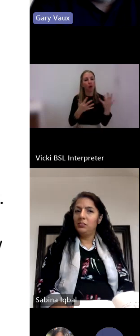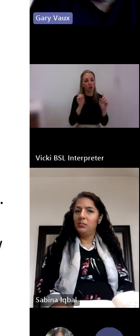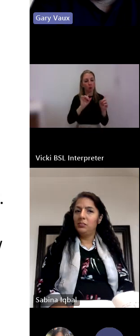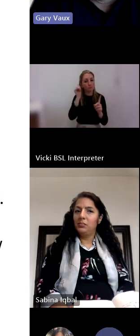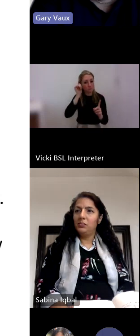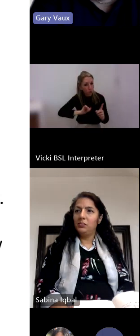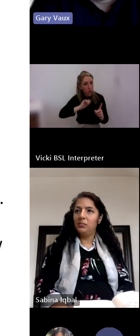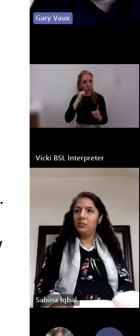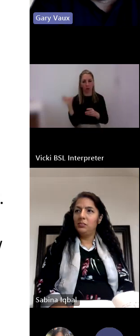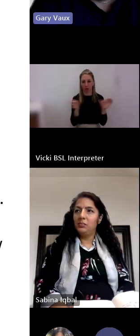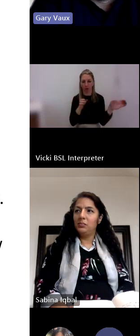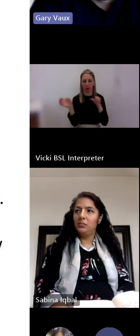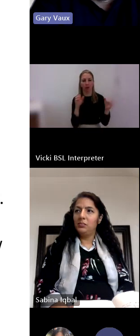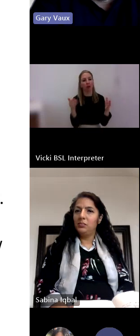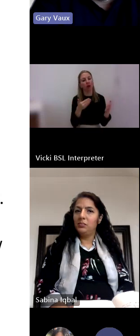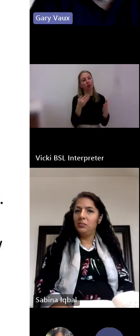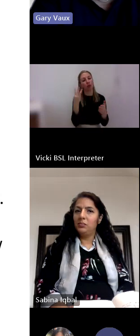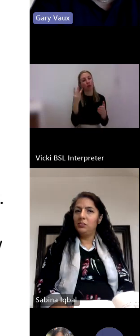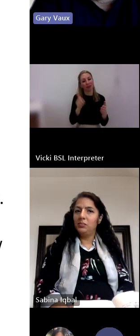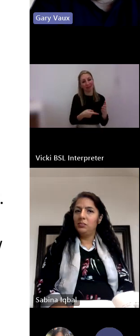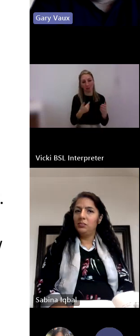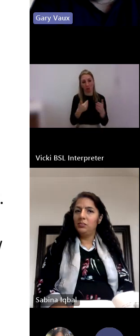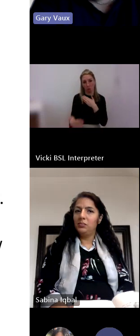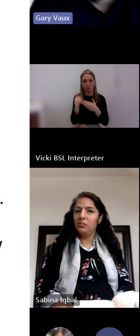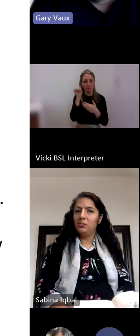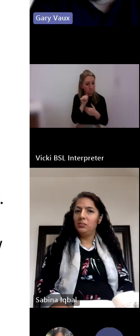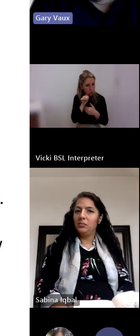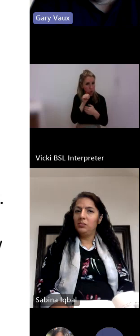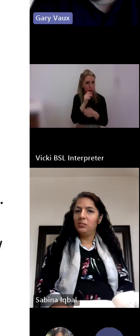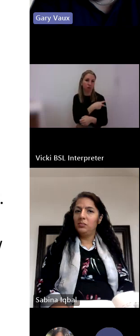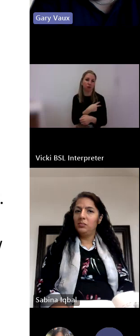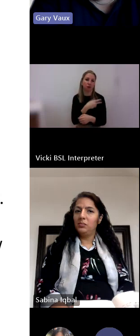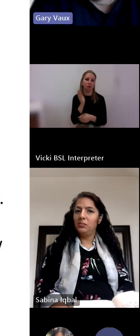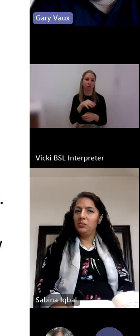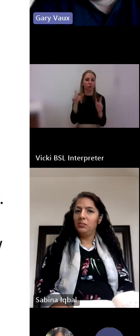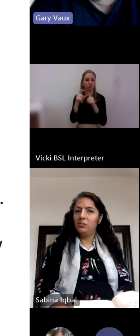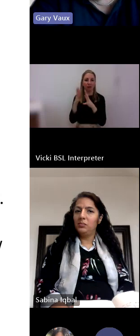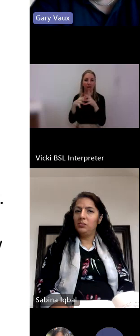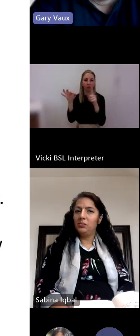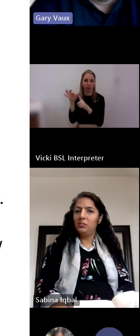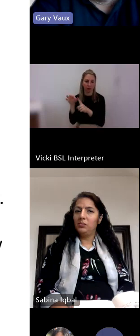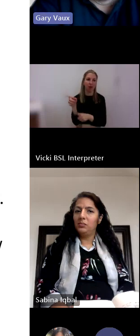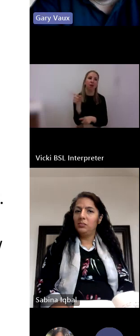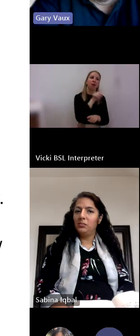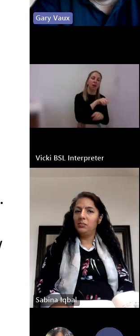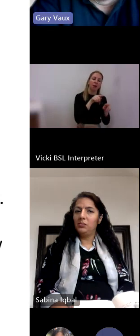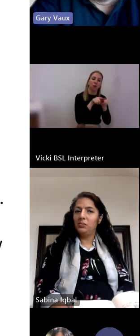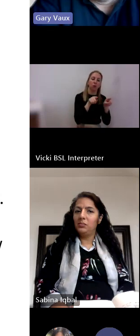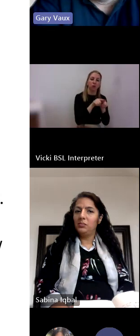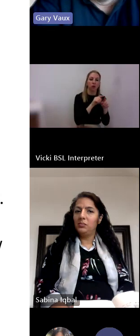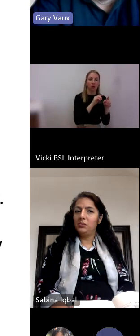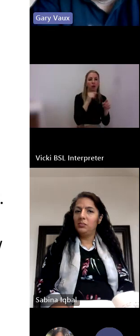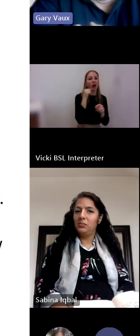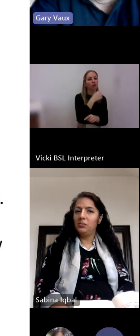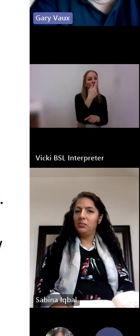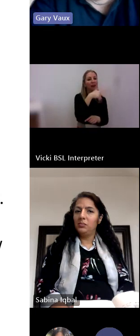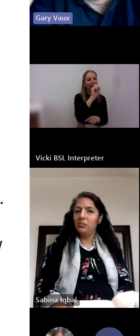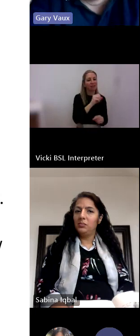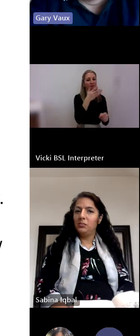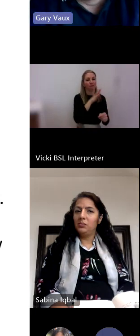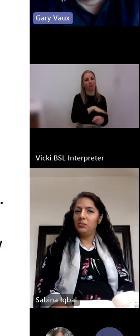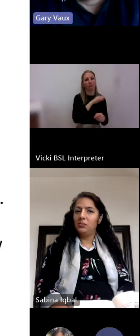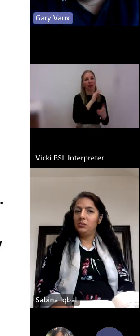fraud staff in the DWP and 180 at HMRC. Draw your own conclusions from that. And